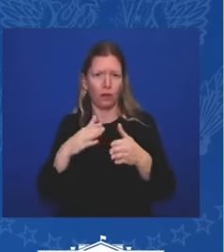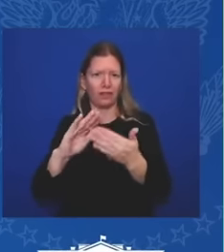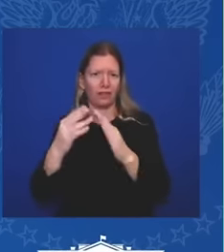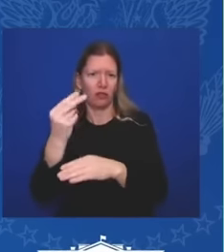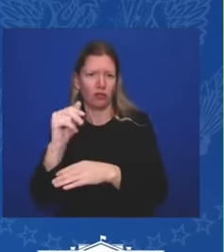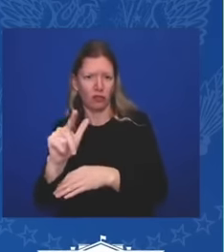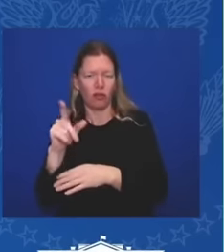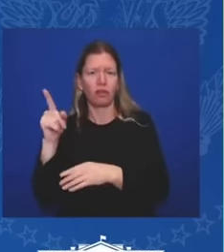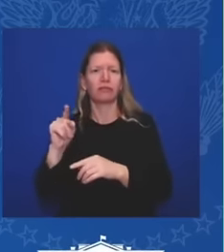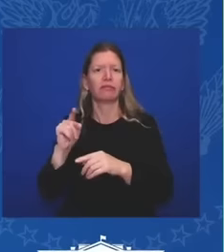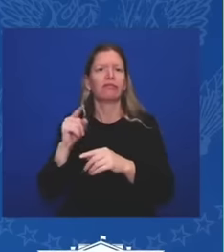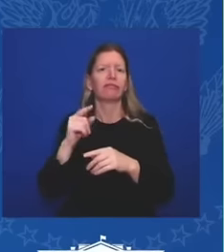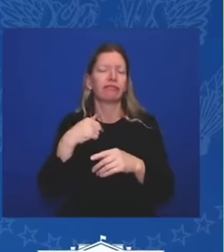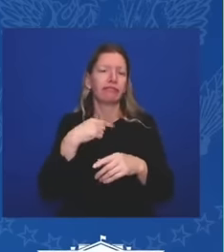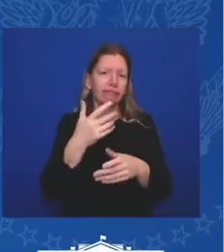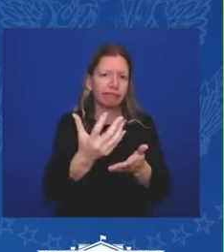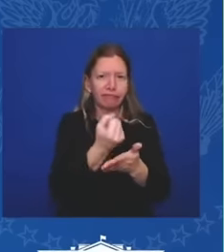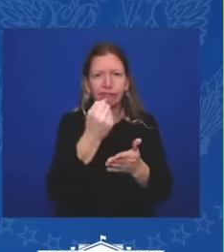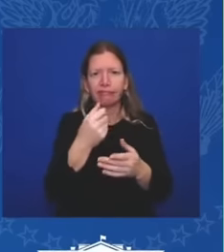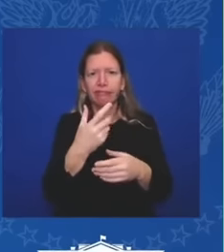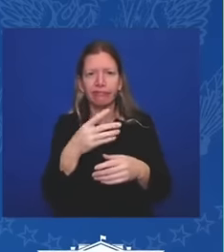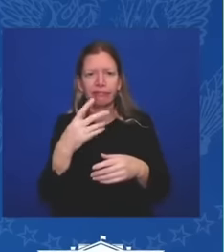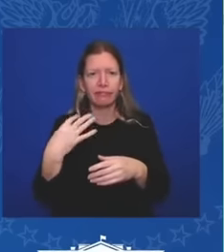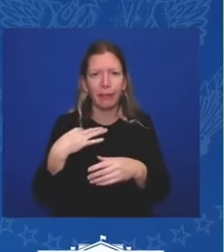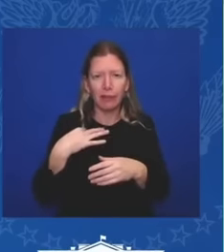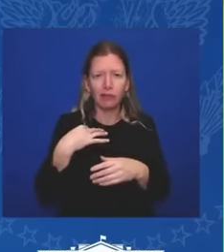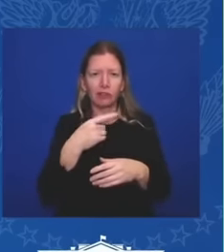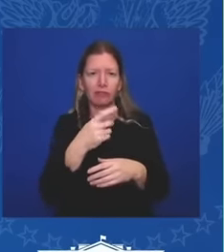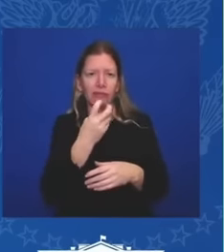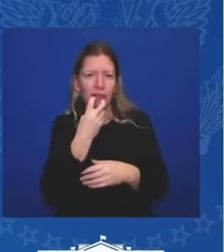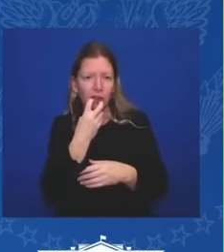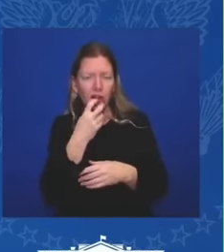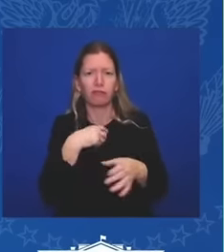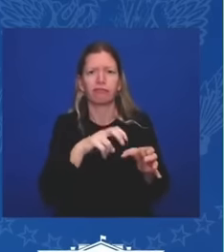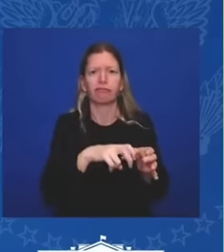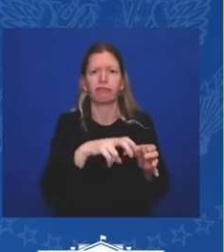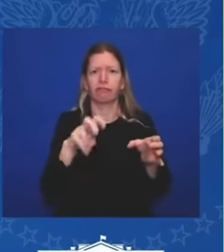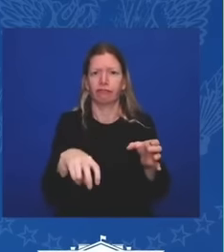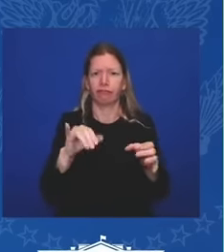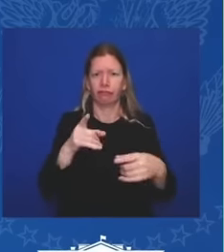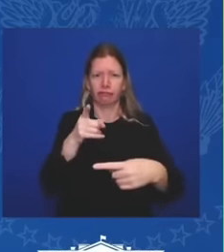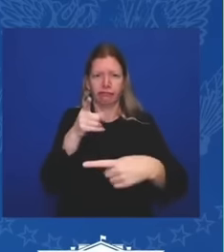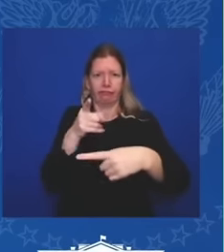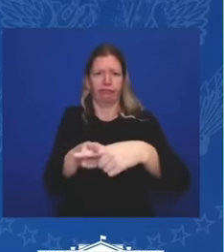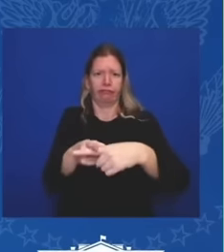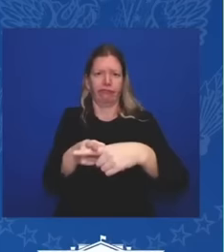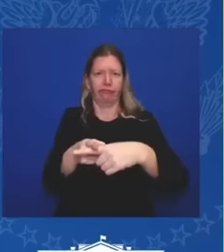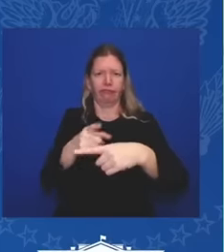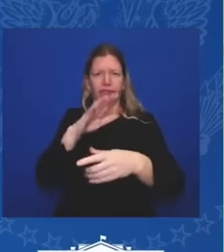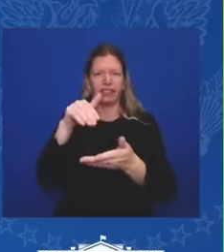to the Brandywine, one was to work for the DuPont company, the other worked for Hercules company. This was back when I was a